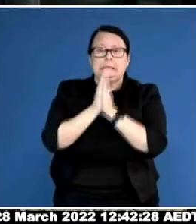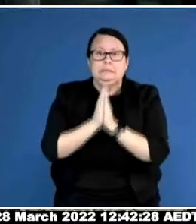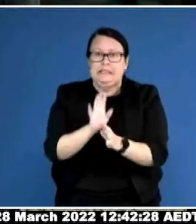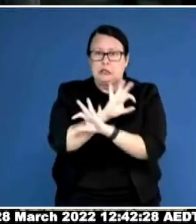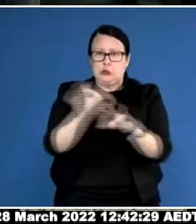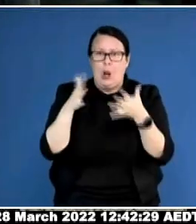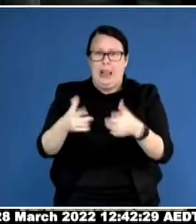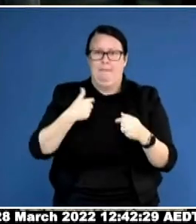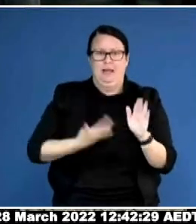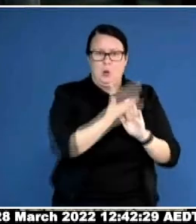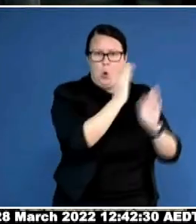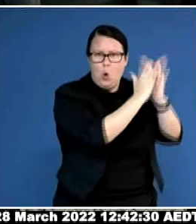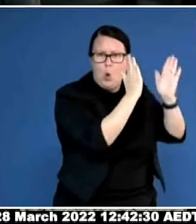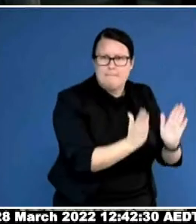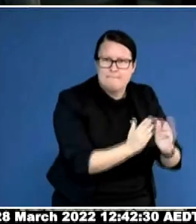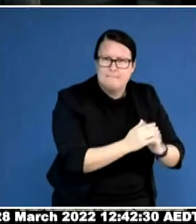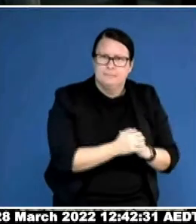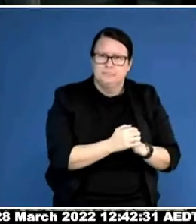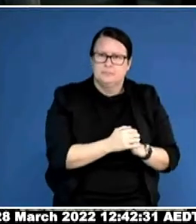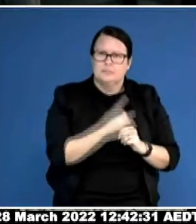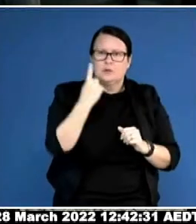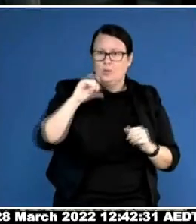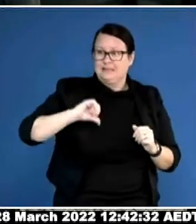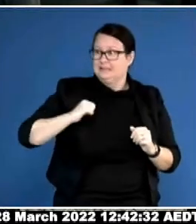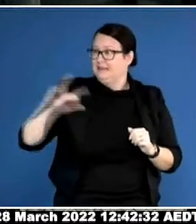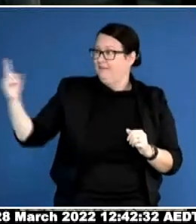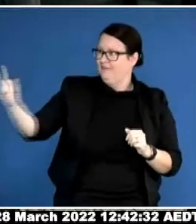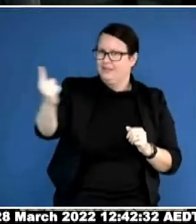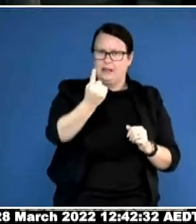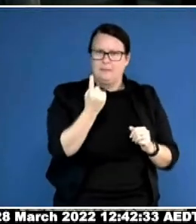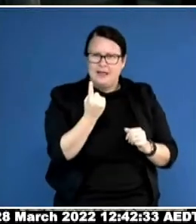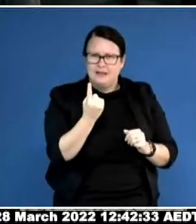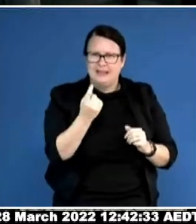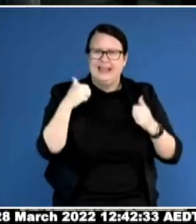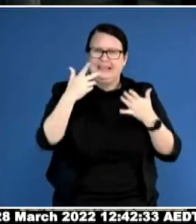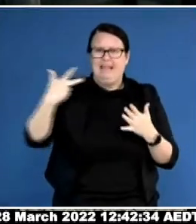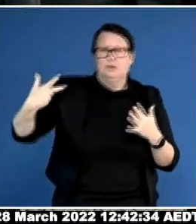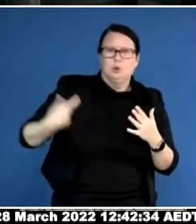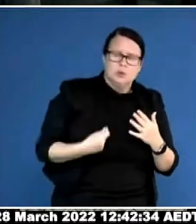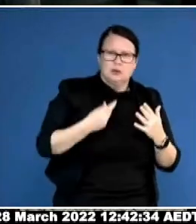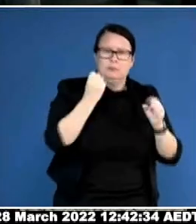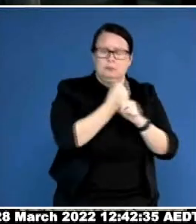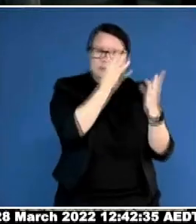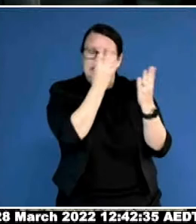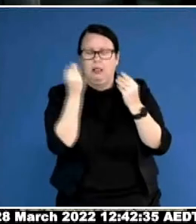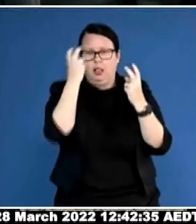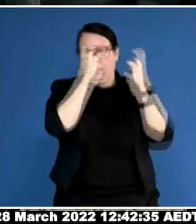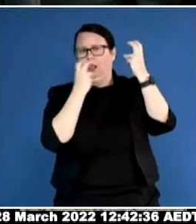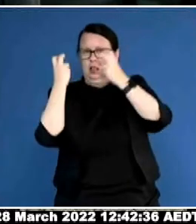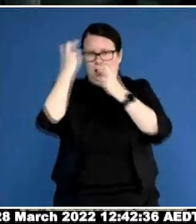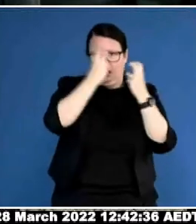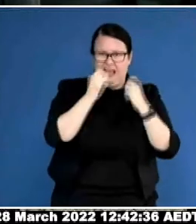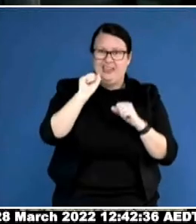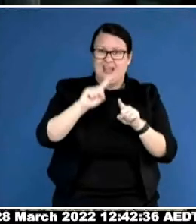One of the staff had returned, gave you a sedative. By this time, your ex was